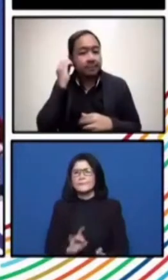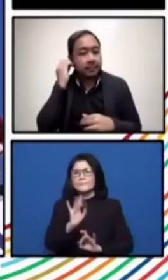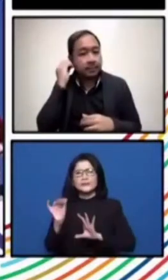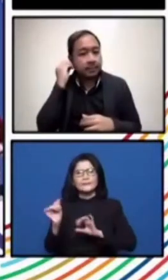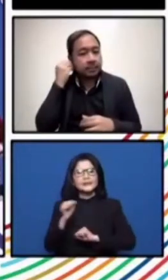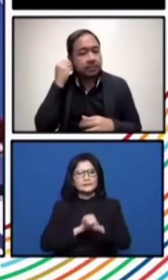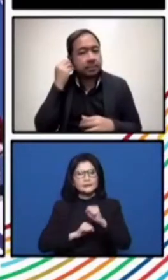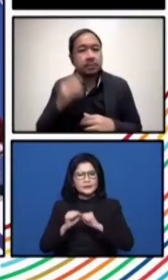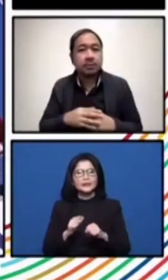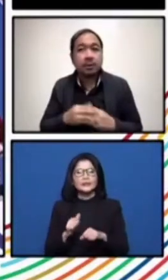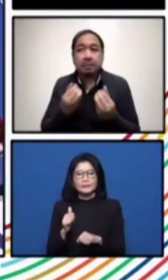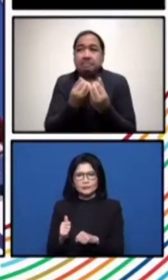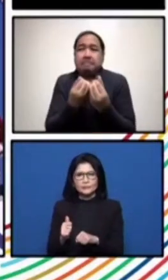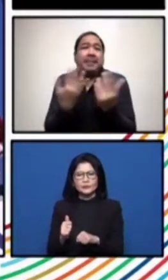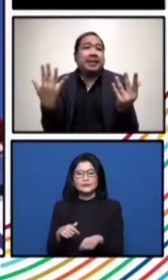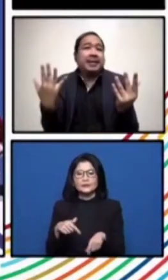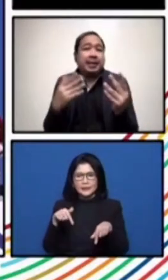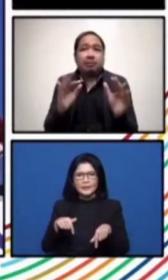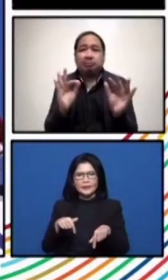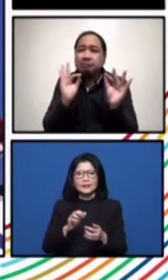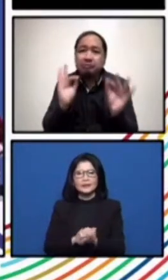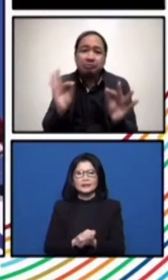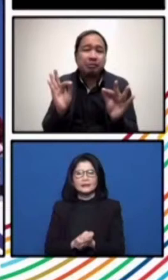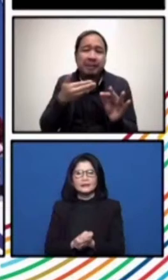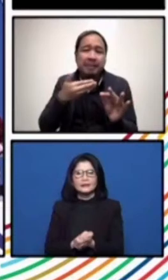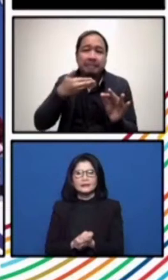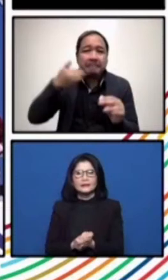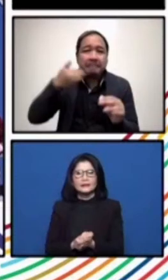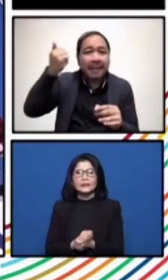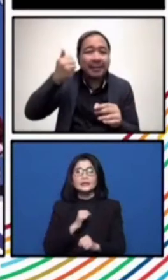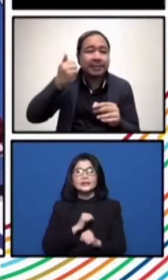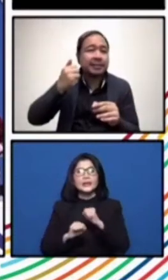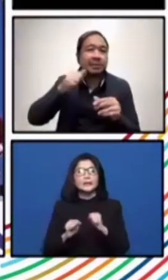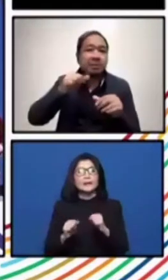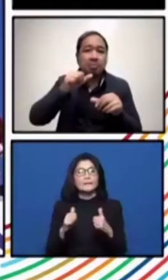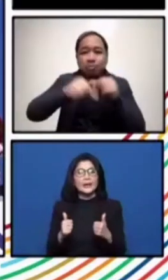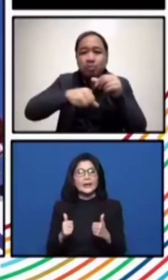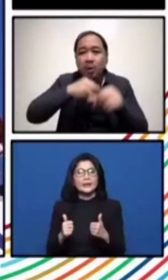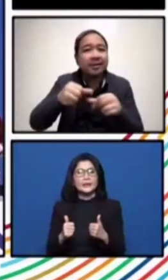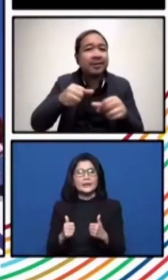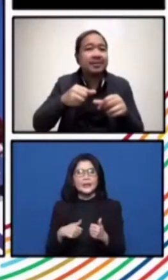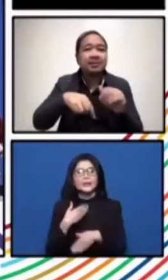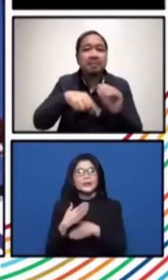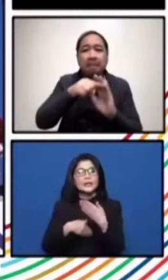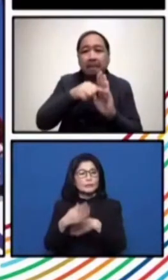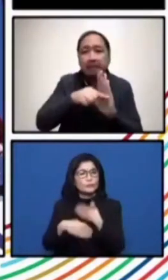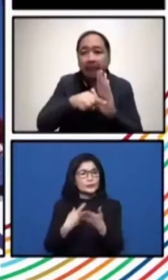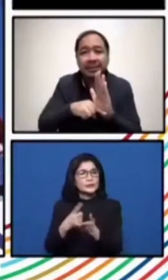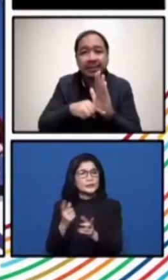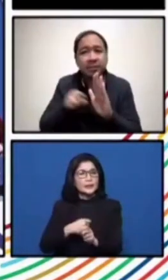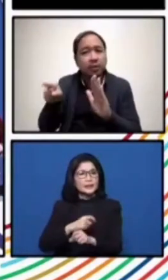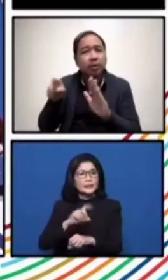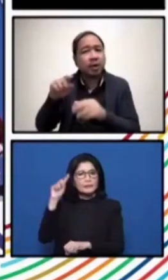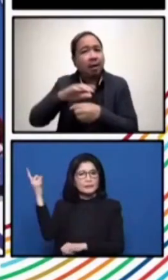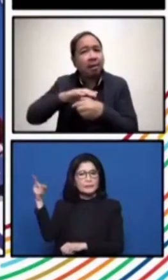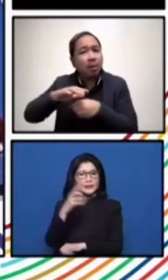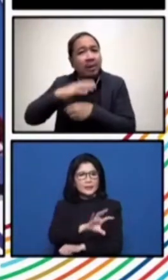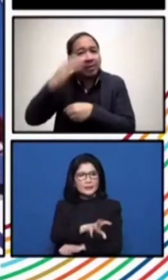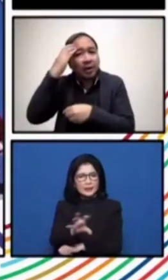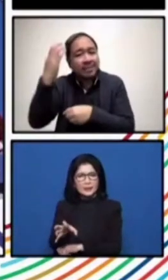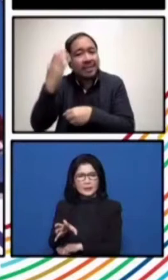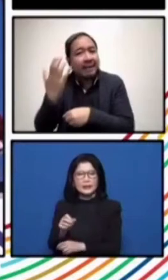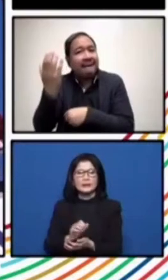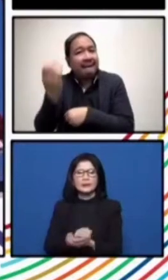good practices or best practices that local governments have been implementing and this also includes